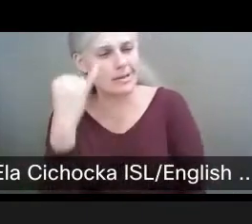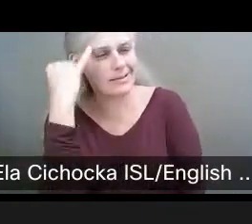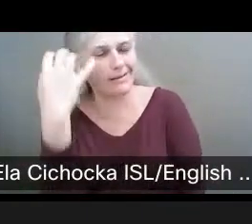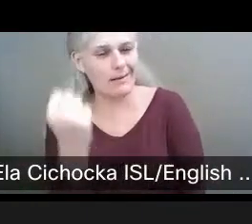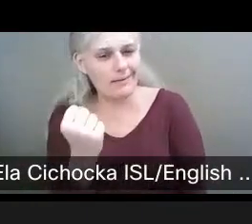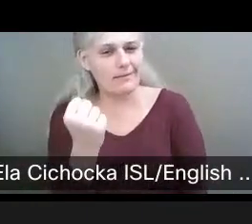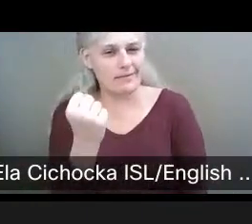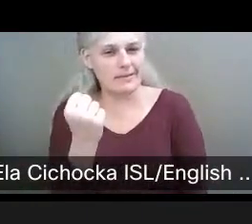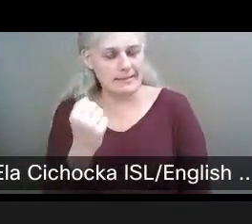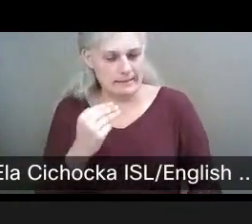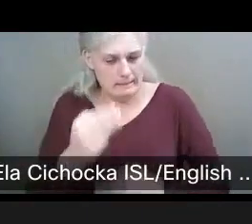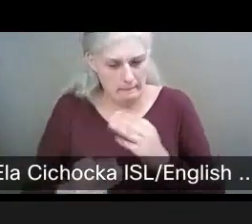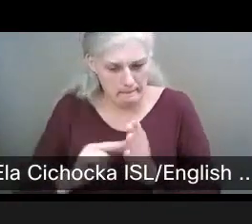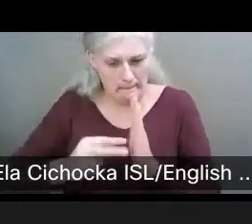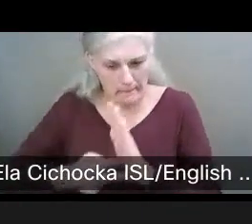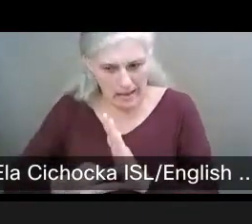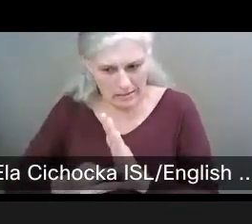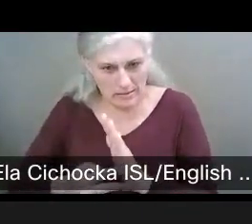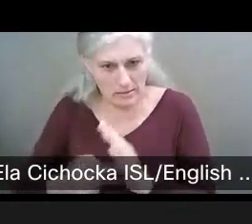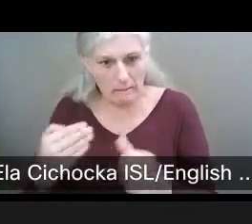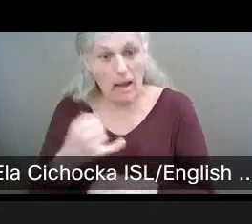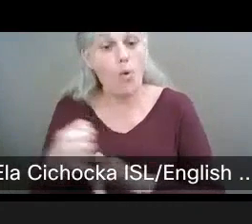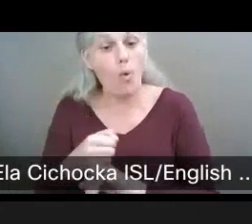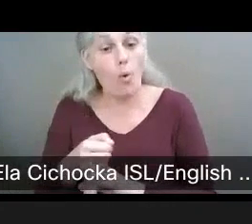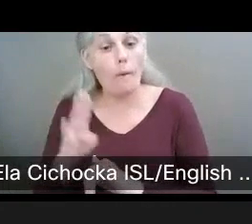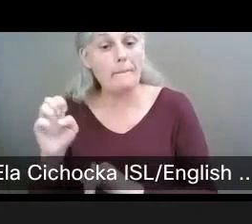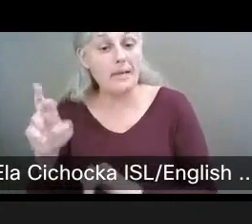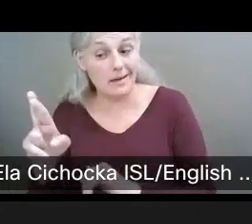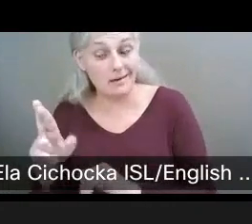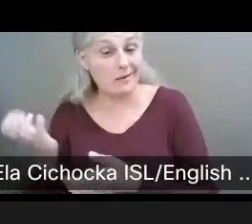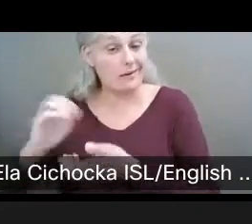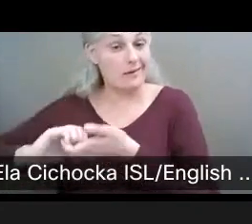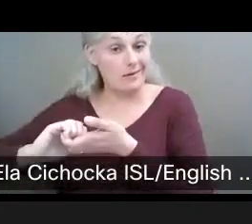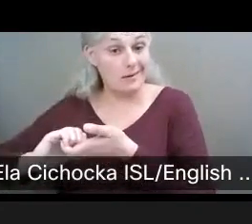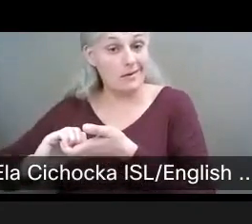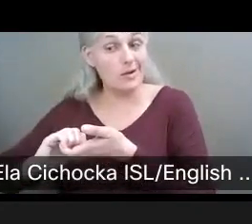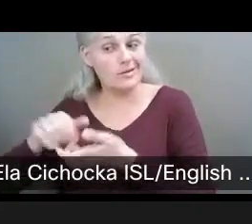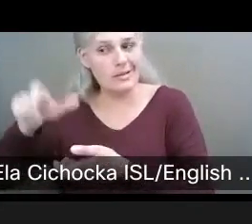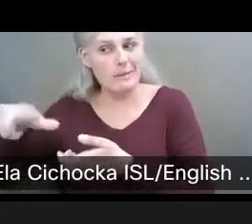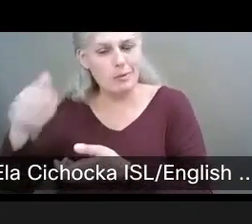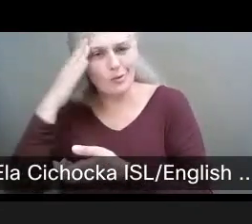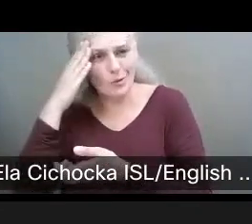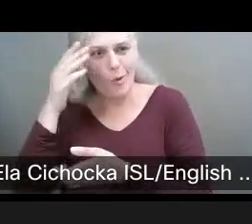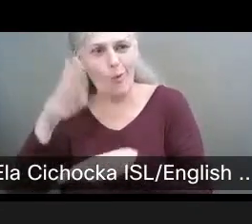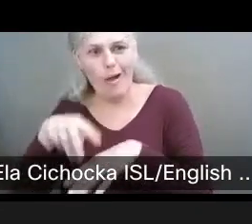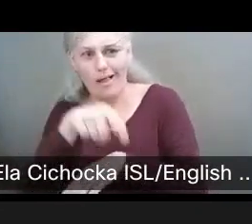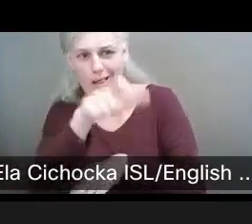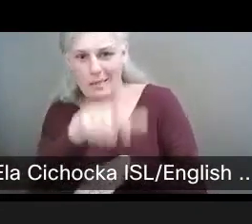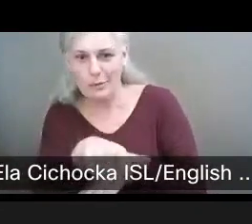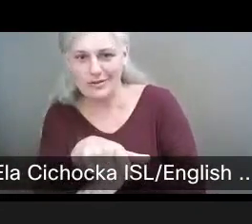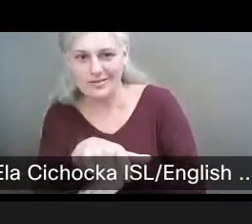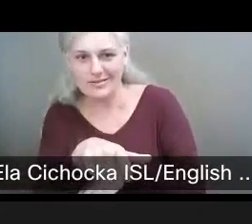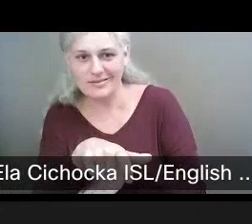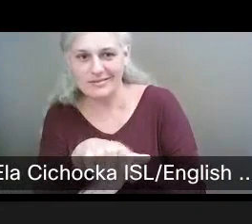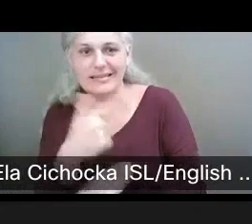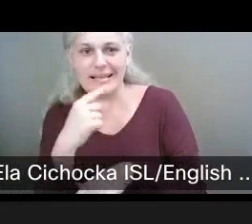processes run by peers, those who do the work of the second victim, who know intimately its messy details, and